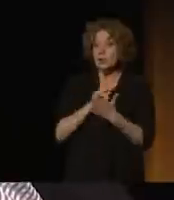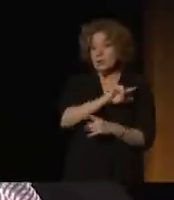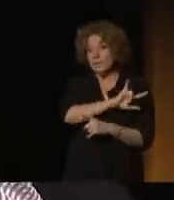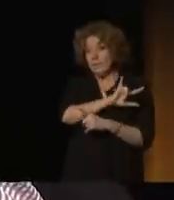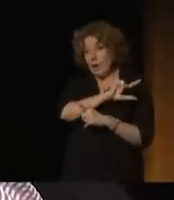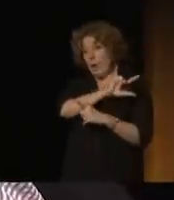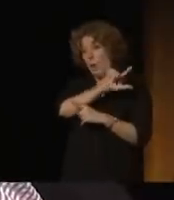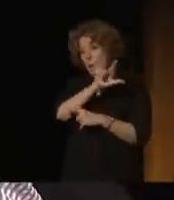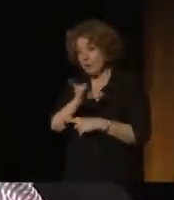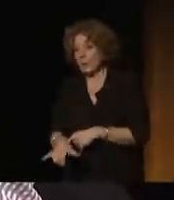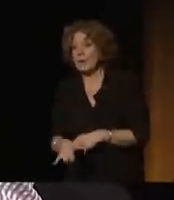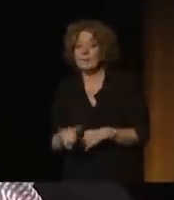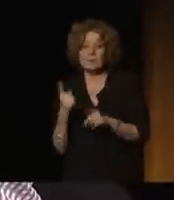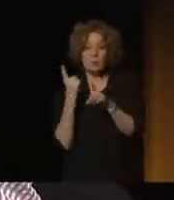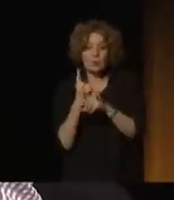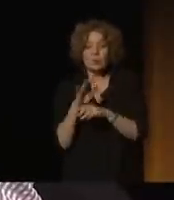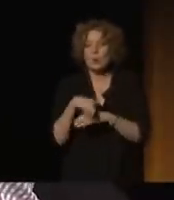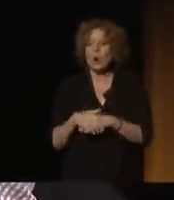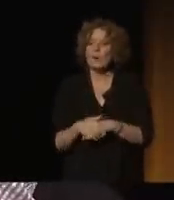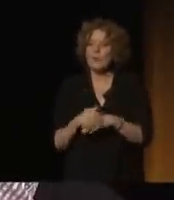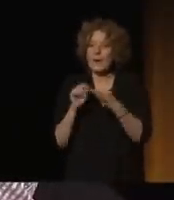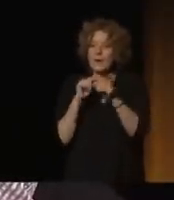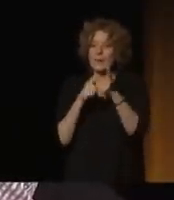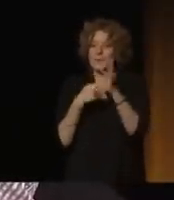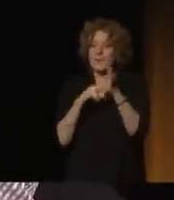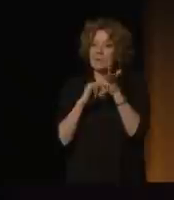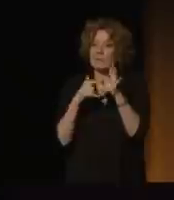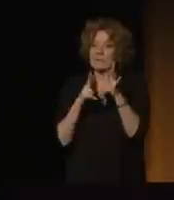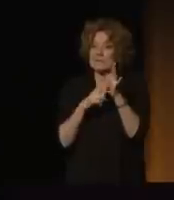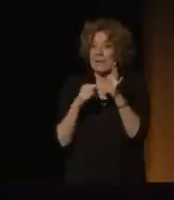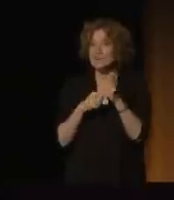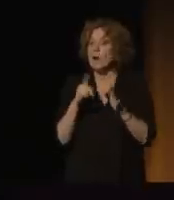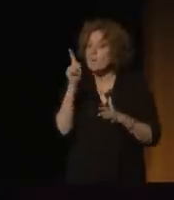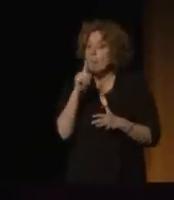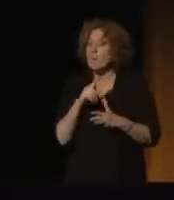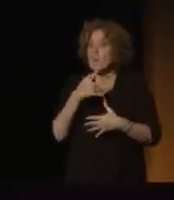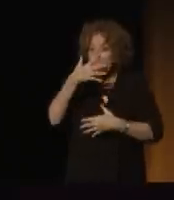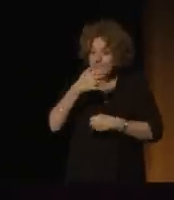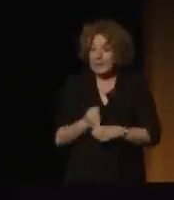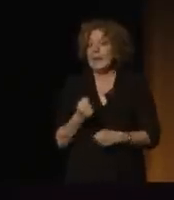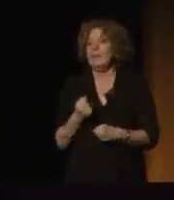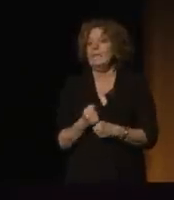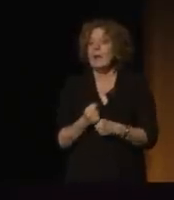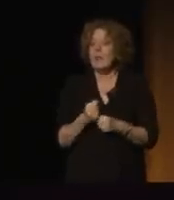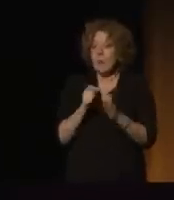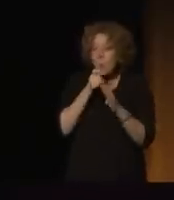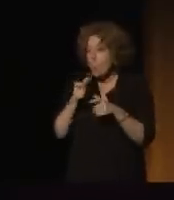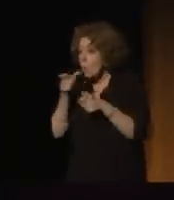way to talk to us about, the patron saint of people who believe that words and ideas